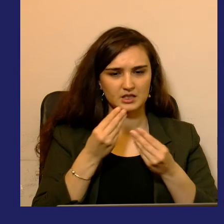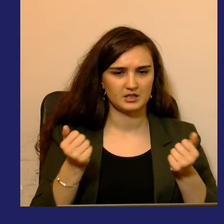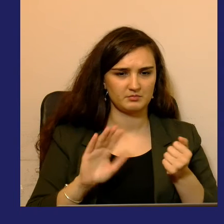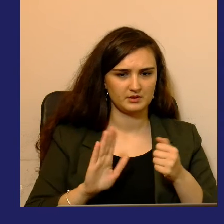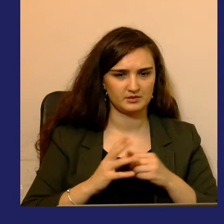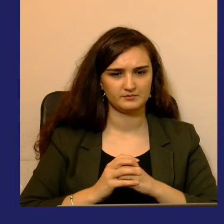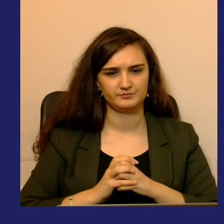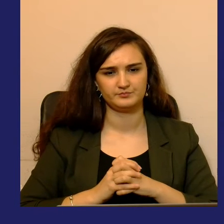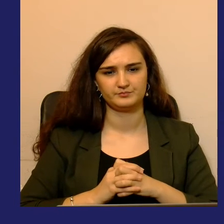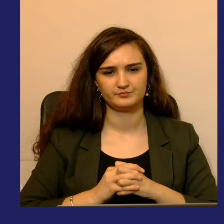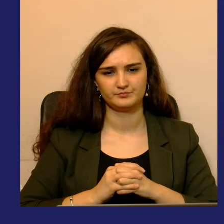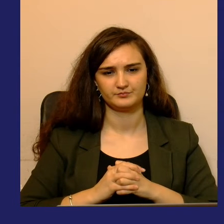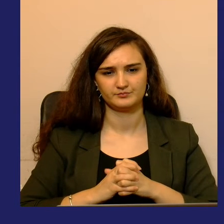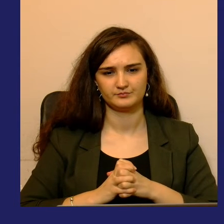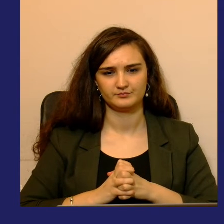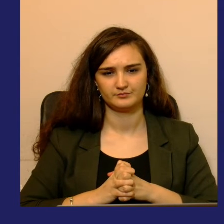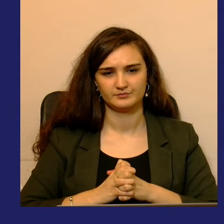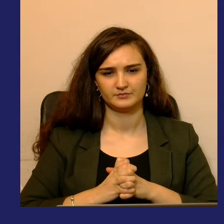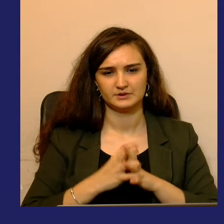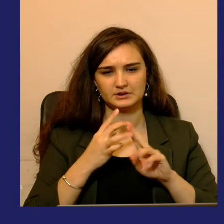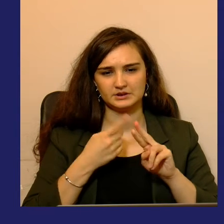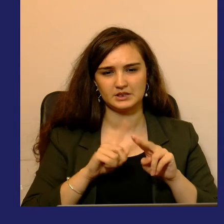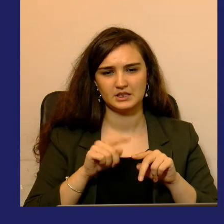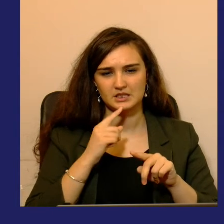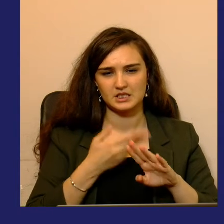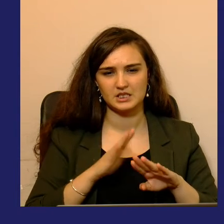of people represent. There is no programmatic,